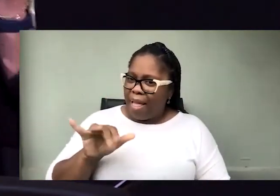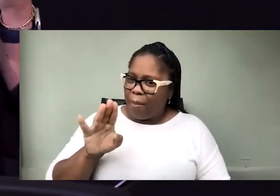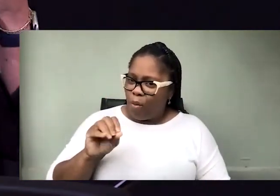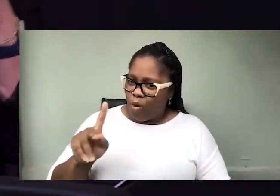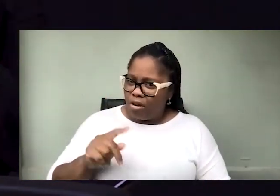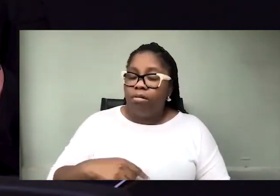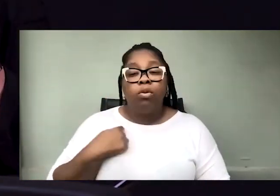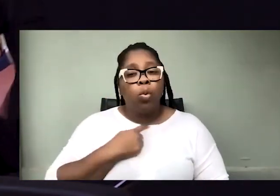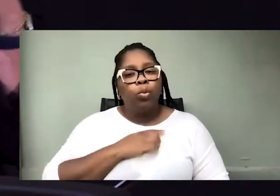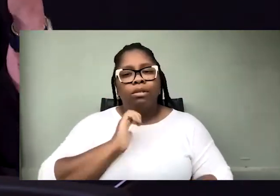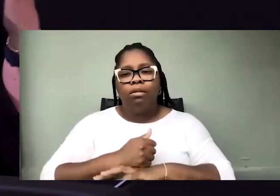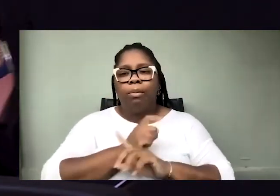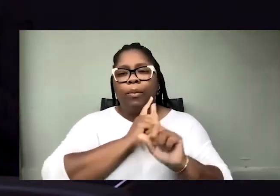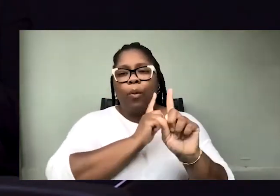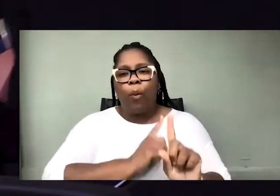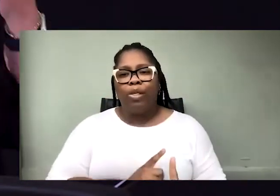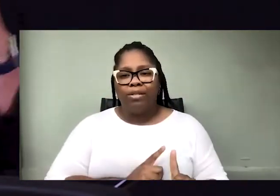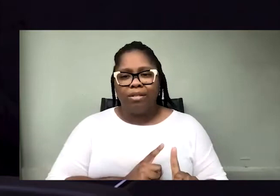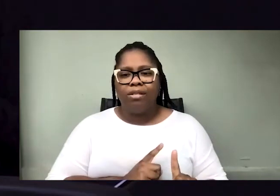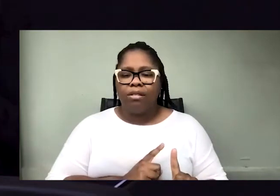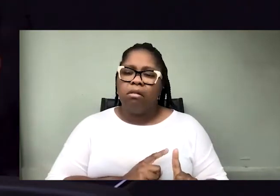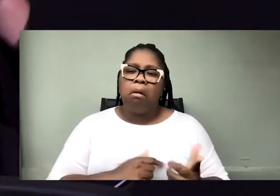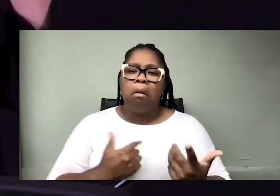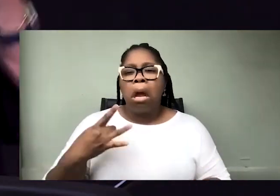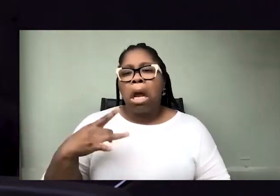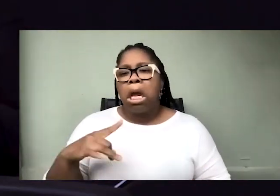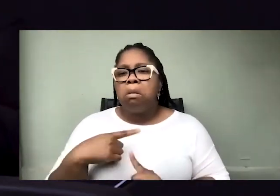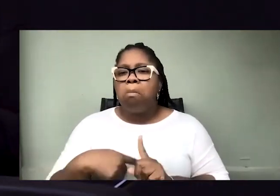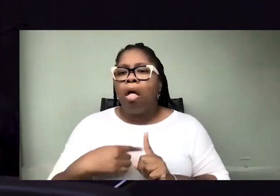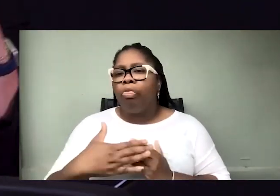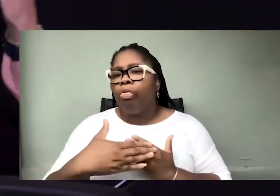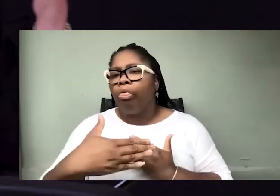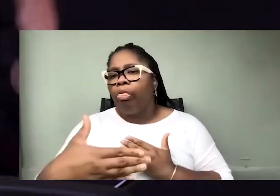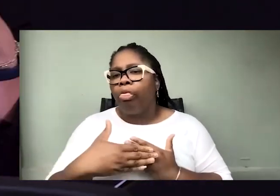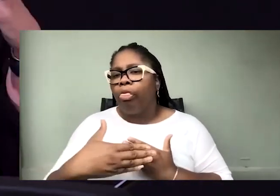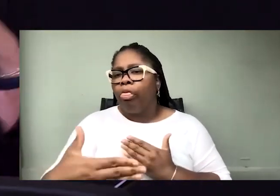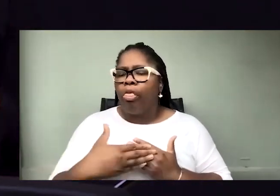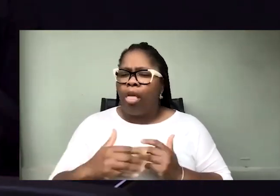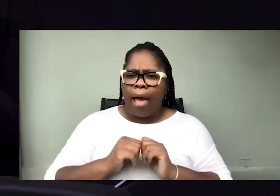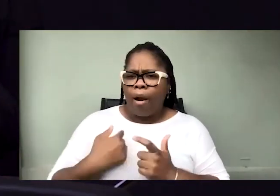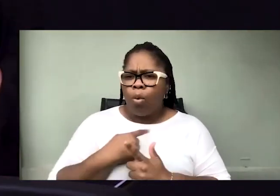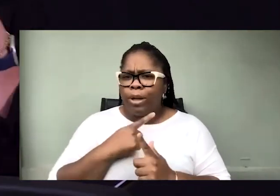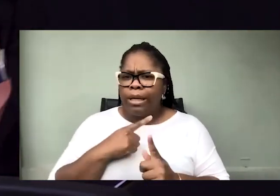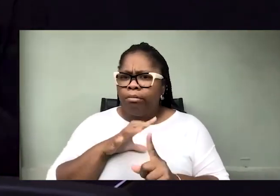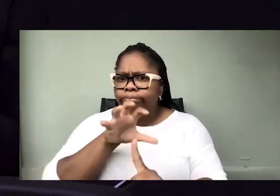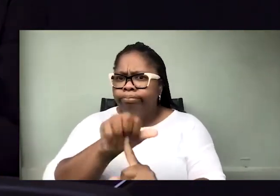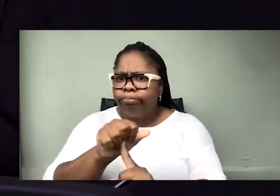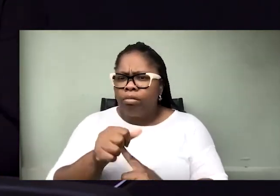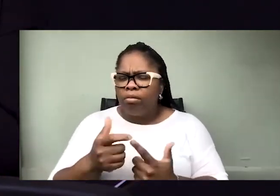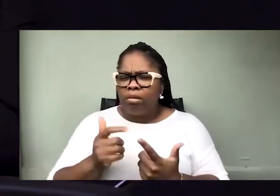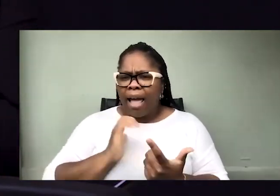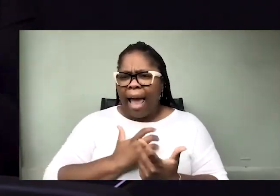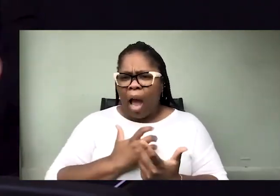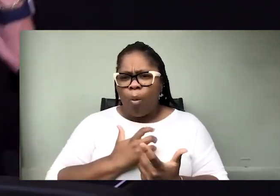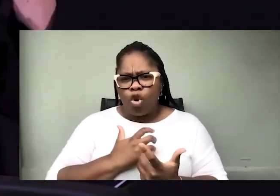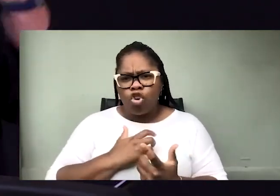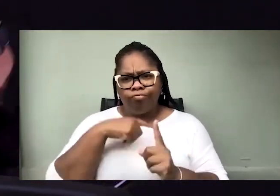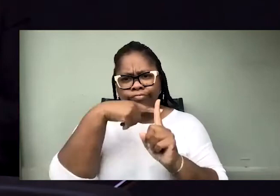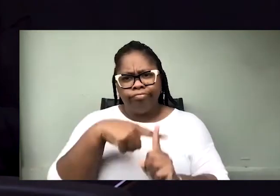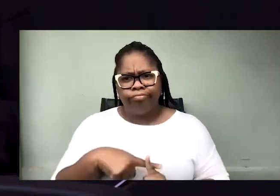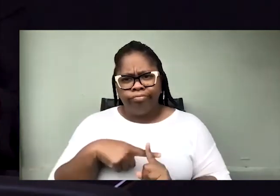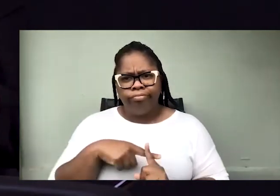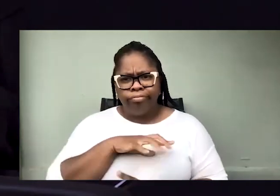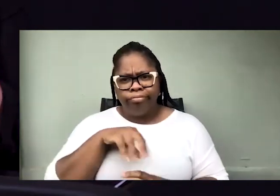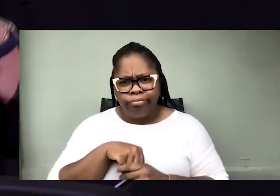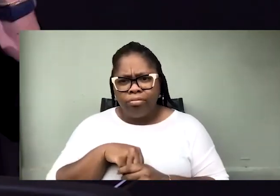these goals. And initially it was like 18-month goals. And what do we need to achieve? And how do we start to bring our strengths? We developed